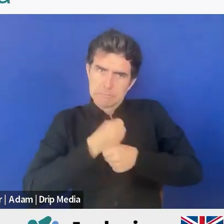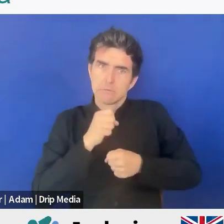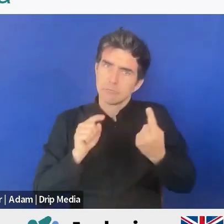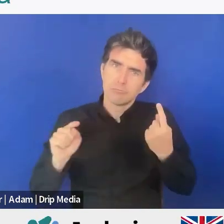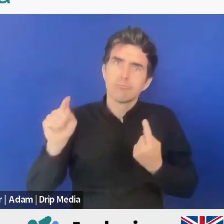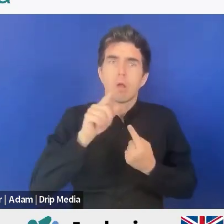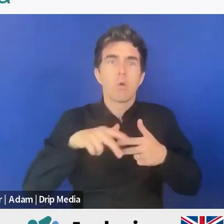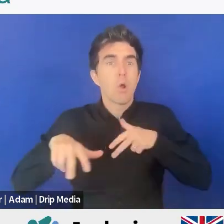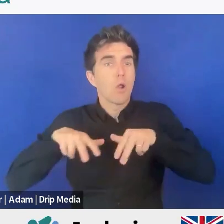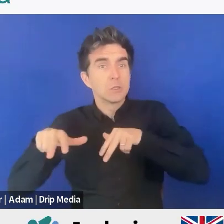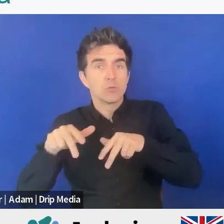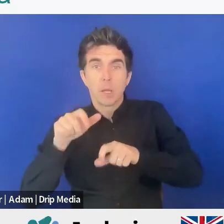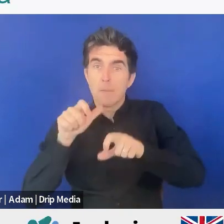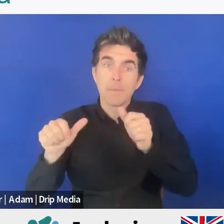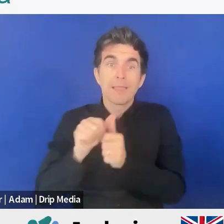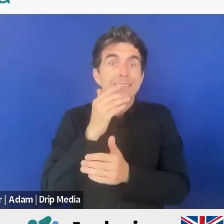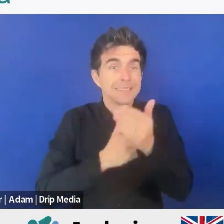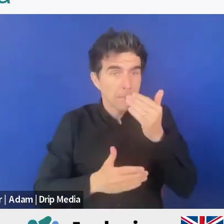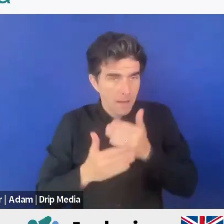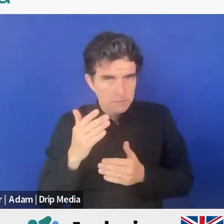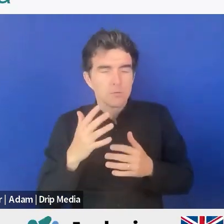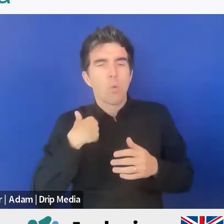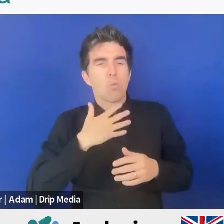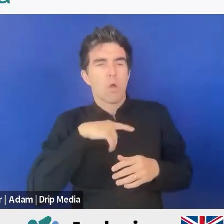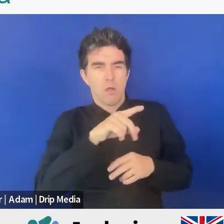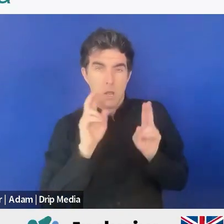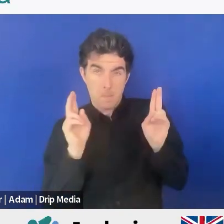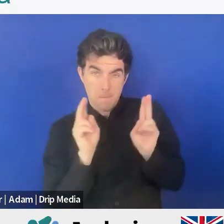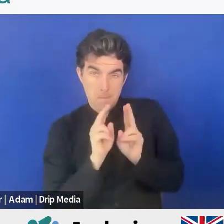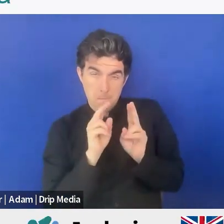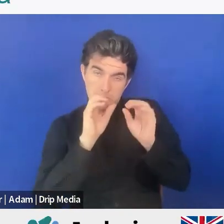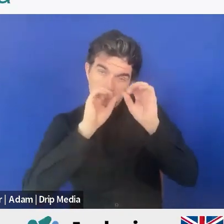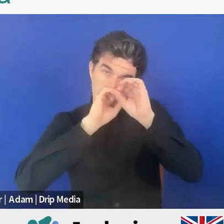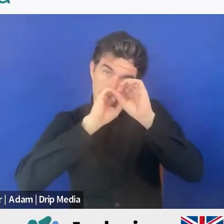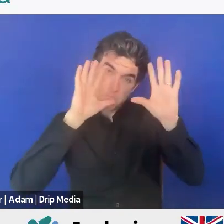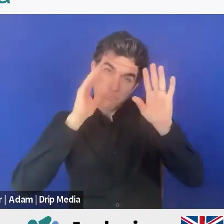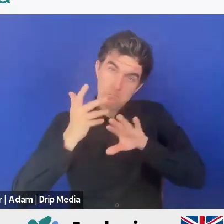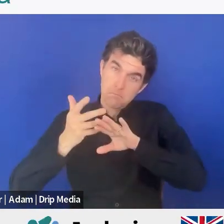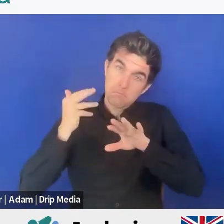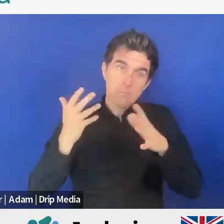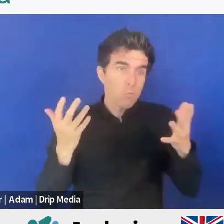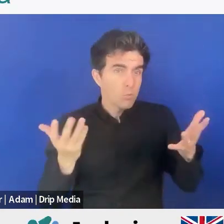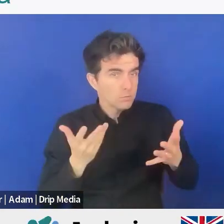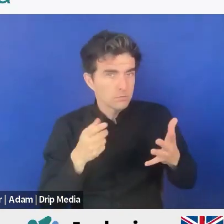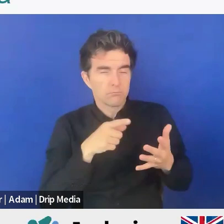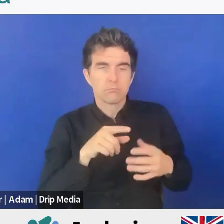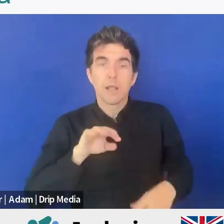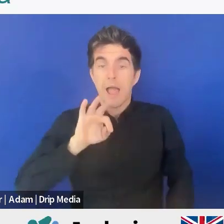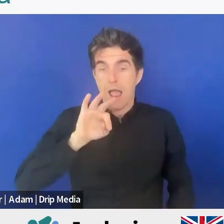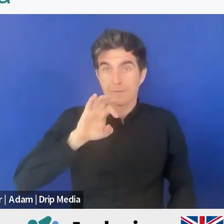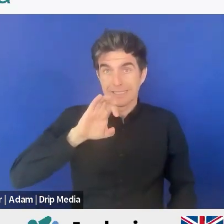a quick reflection on how FCDO and donors more generally can benefit from working closely with OPDs on inclusive